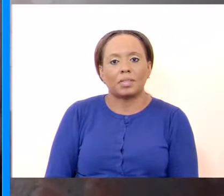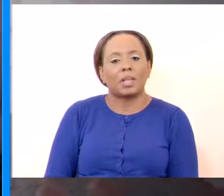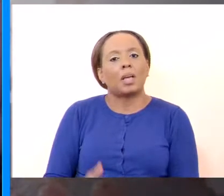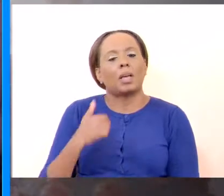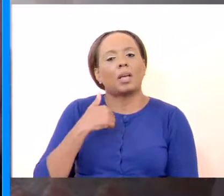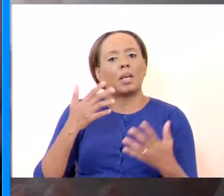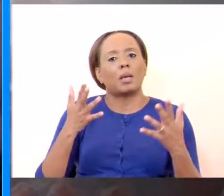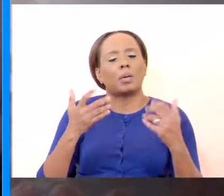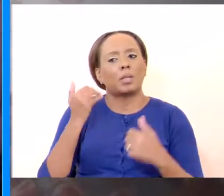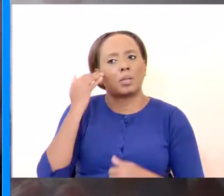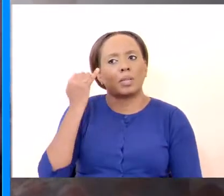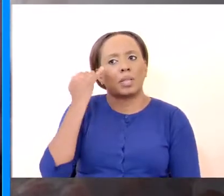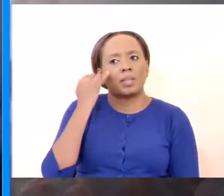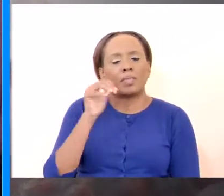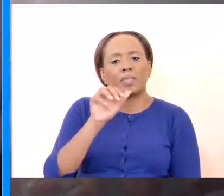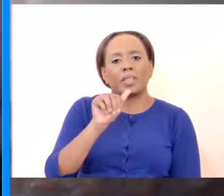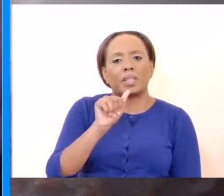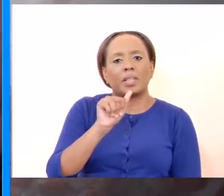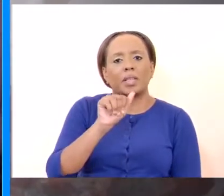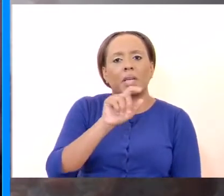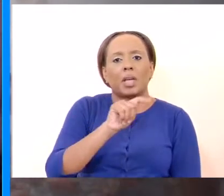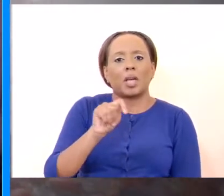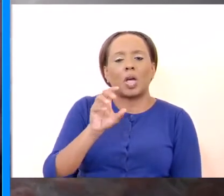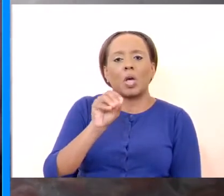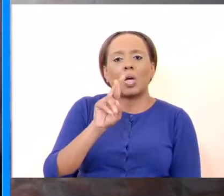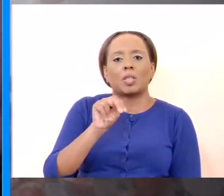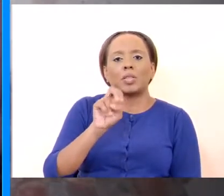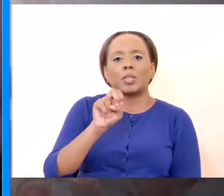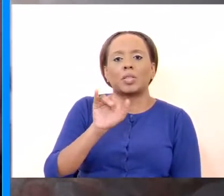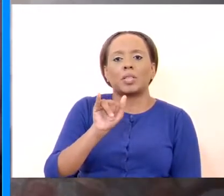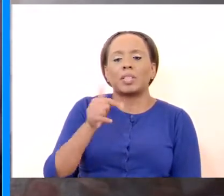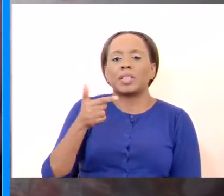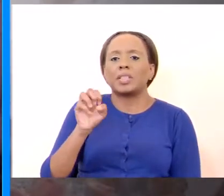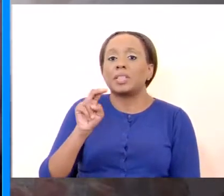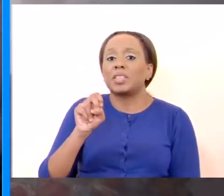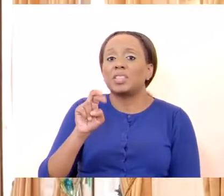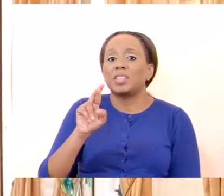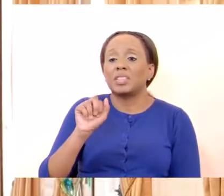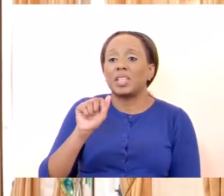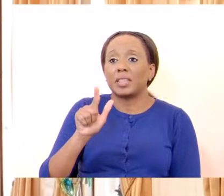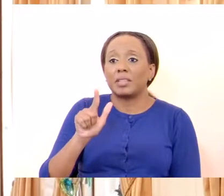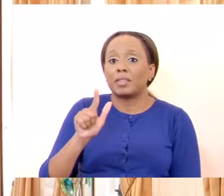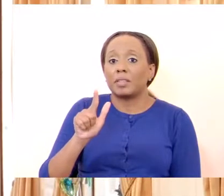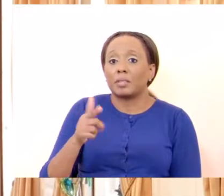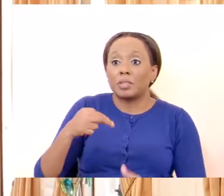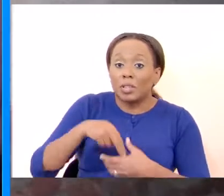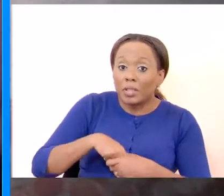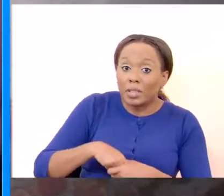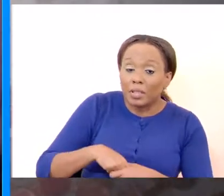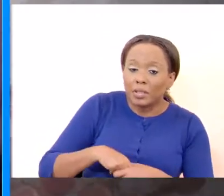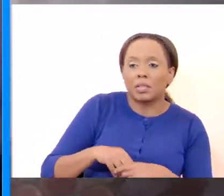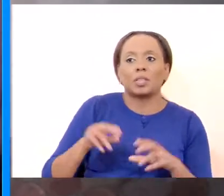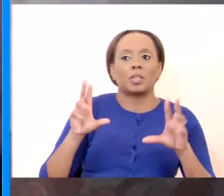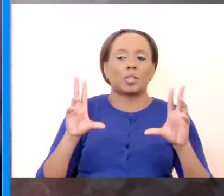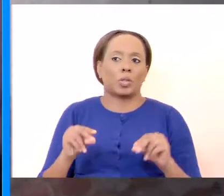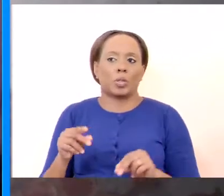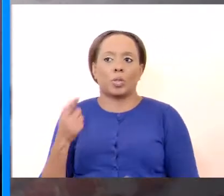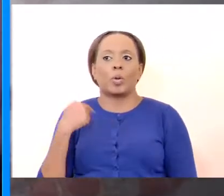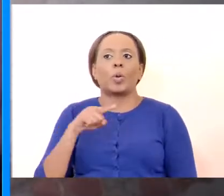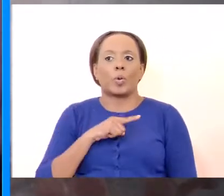about curfew, but I was joining, in fact, we're about to end.